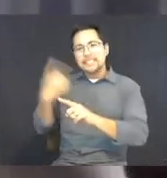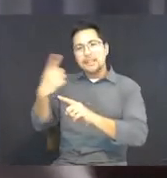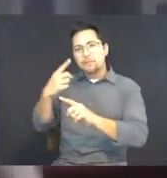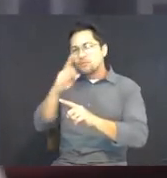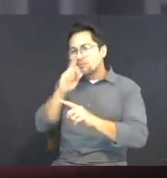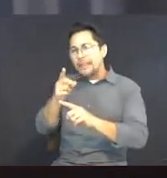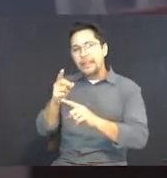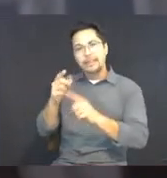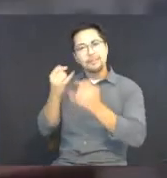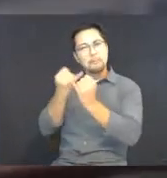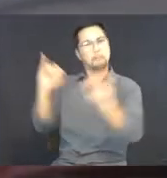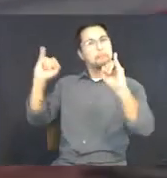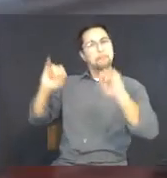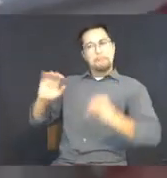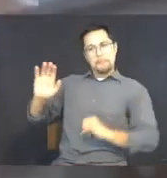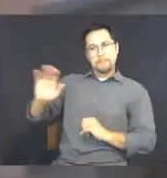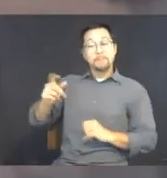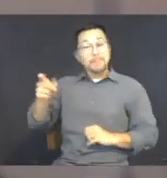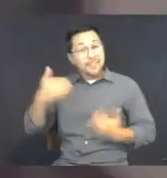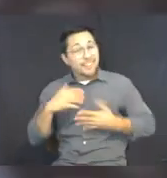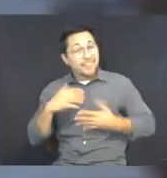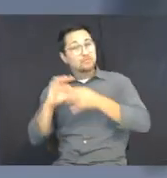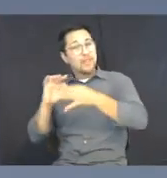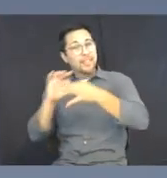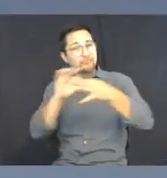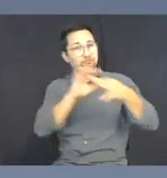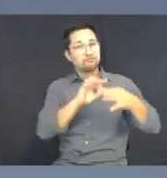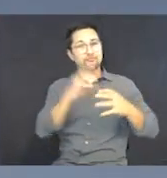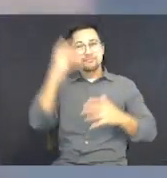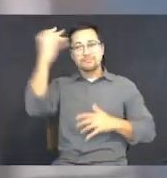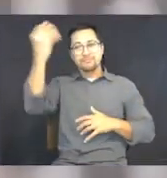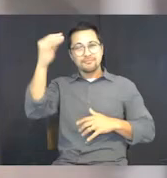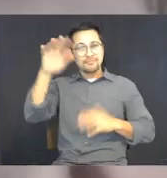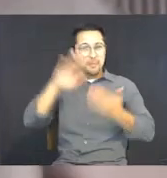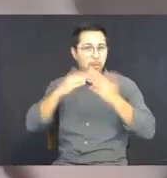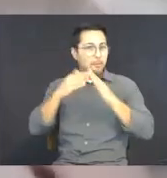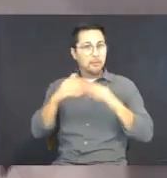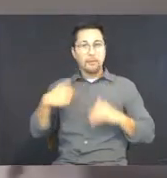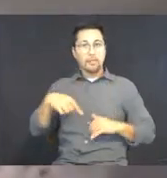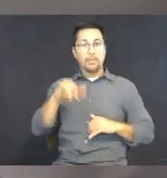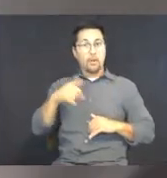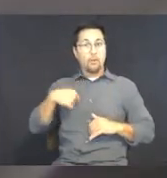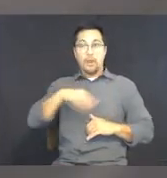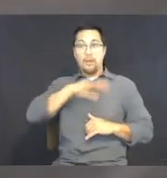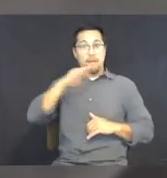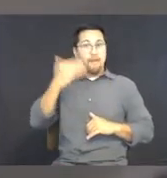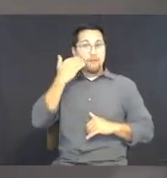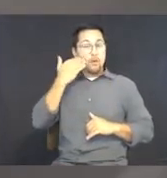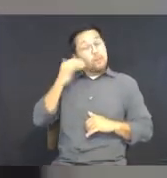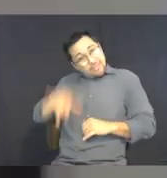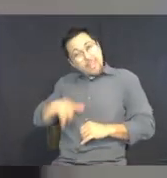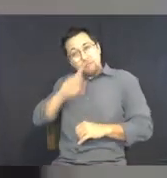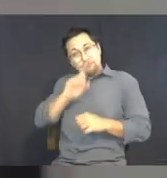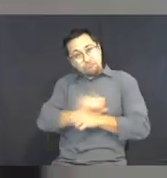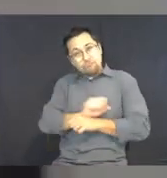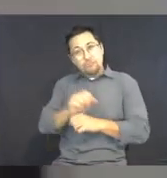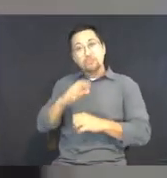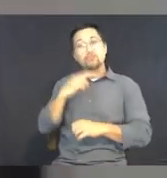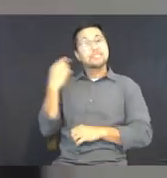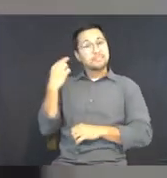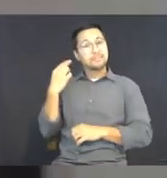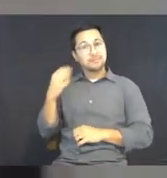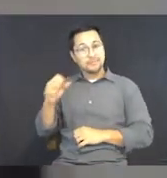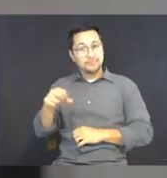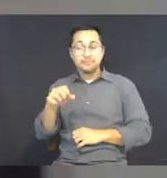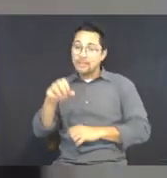puts himself out there, and the community accepts him. I took the bus to the movies too. Yeah, we go to Stewart's,